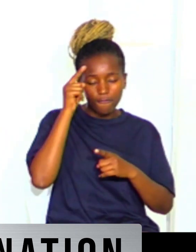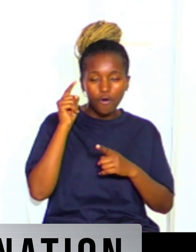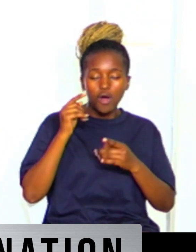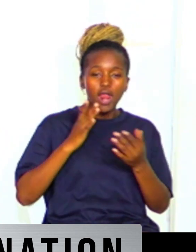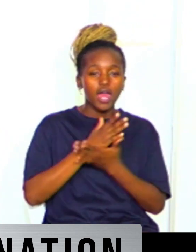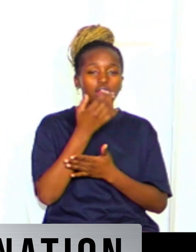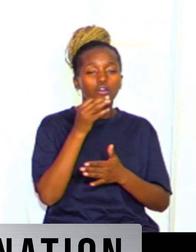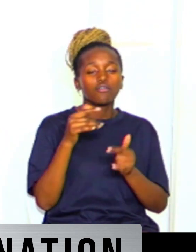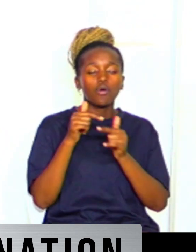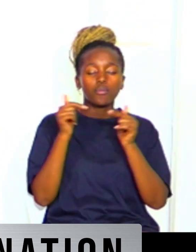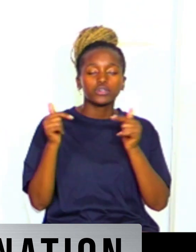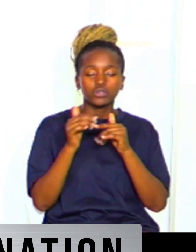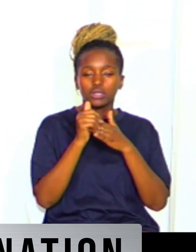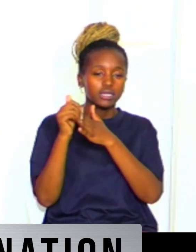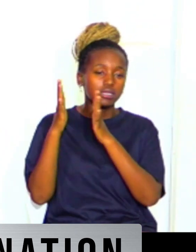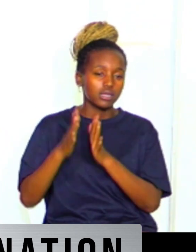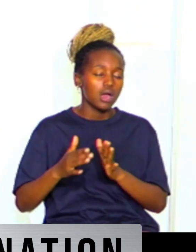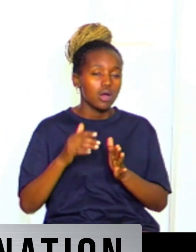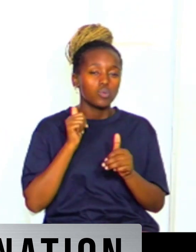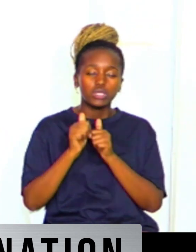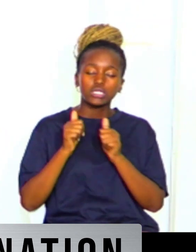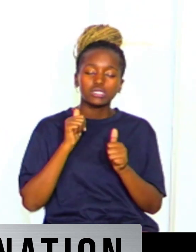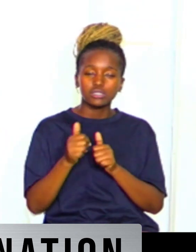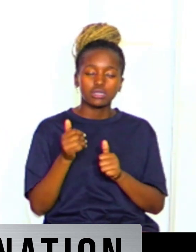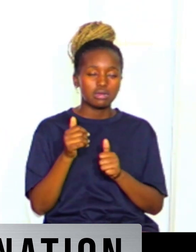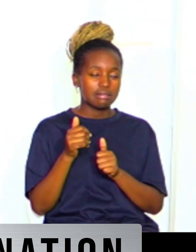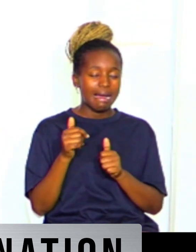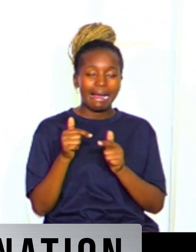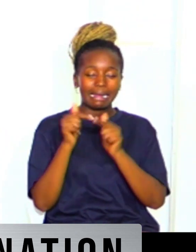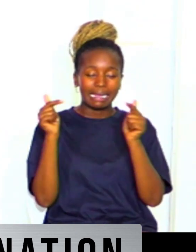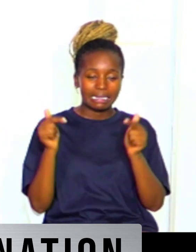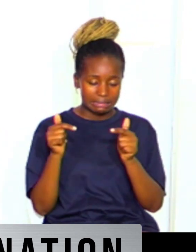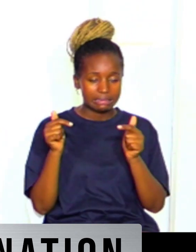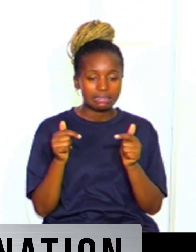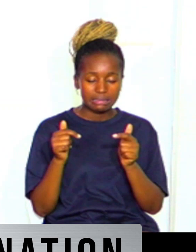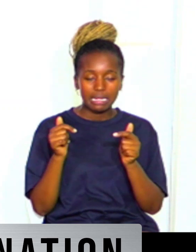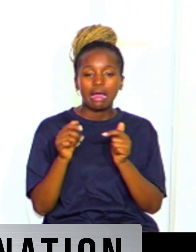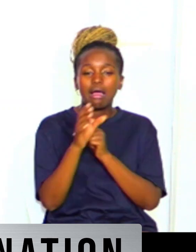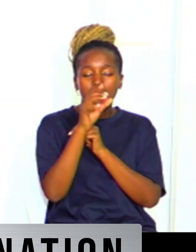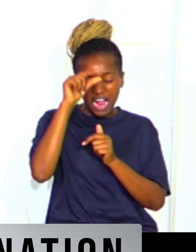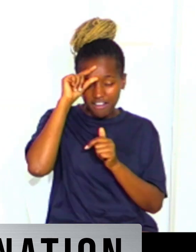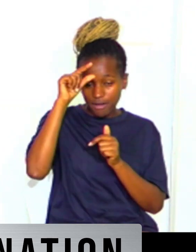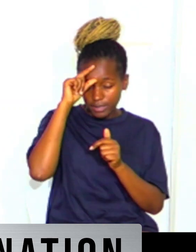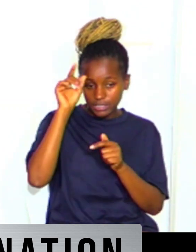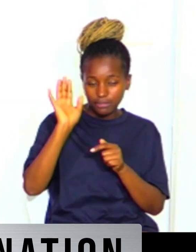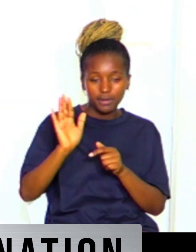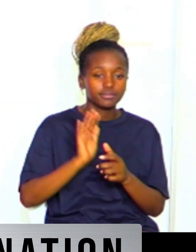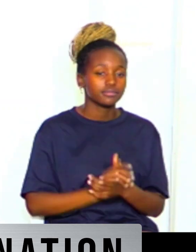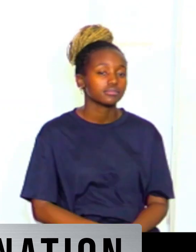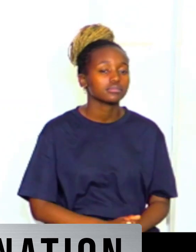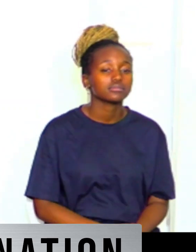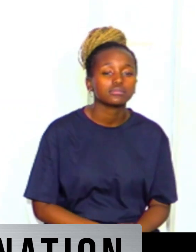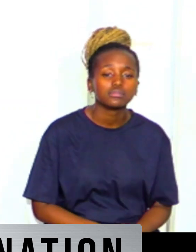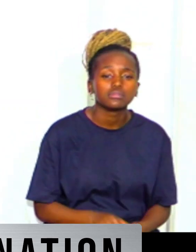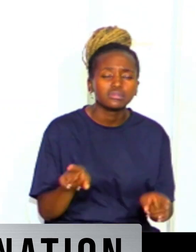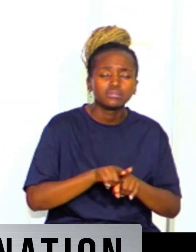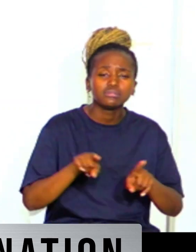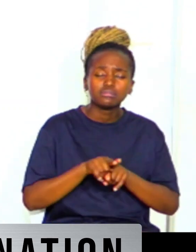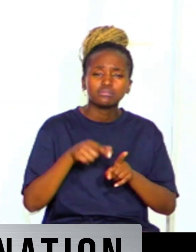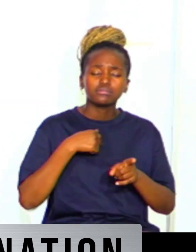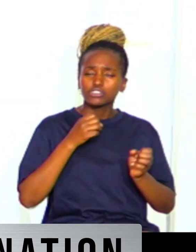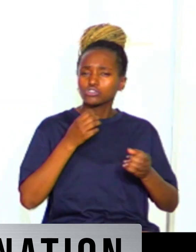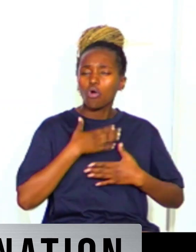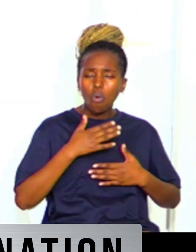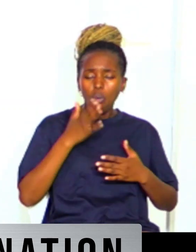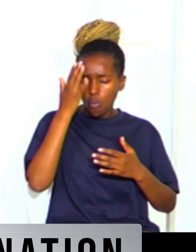is against the government of Mama Samia Suluhu Hassan. And where are the Tanzanians? Why the Tanzanians not fighting for them? That's the reason